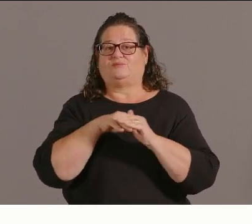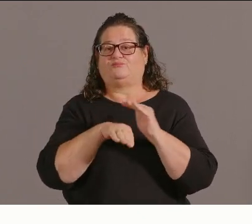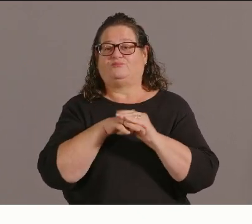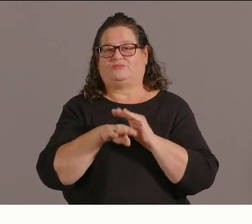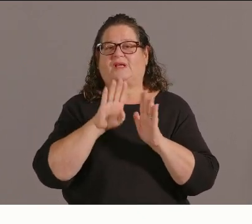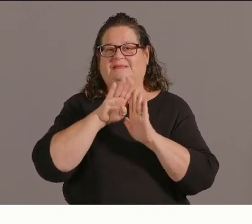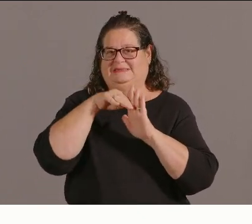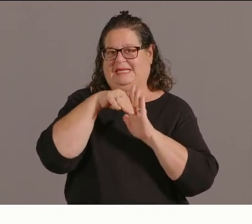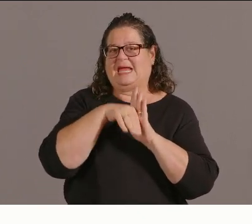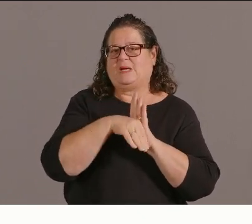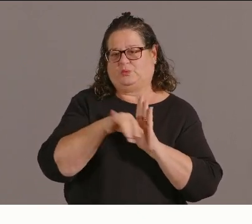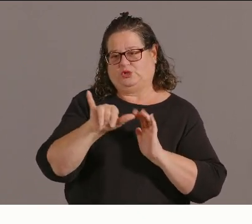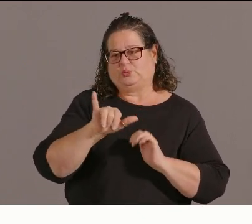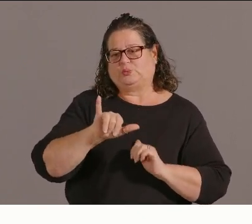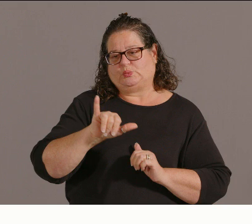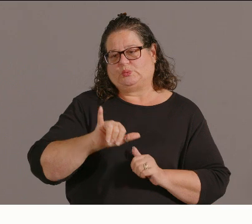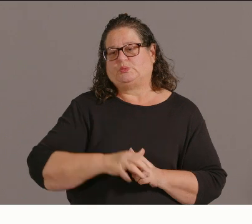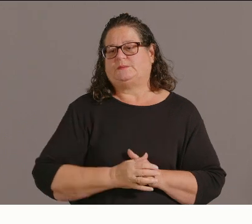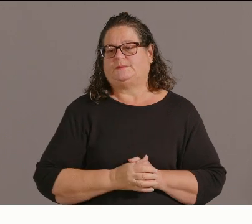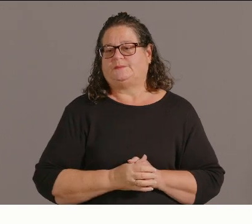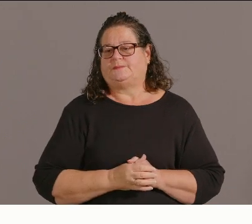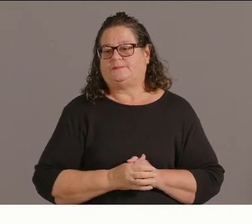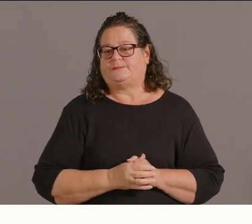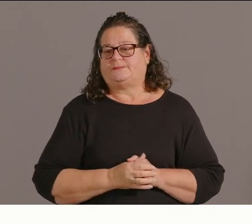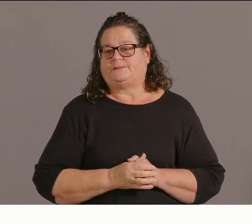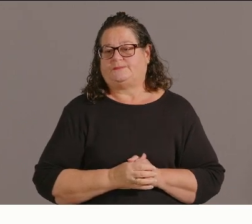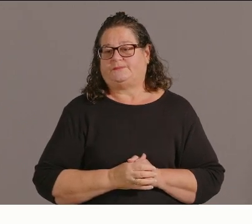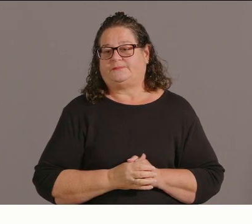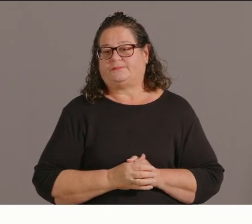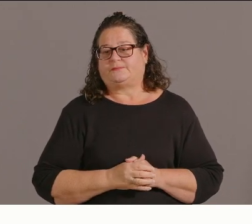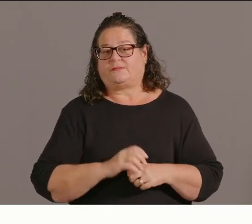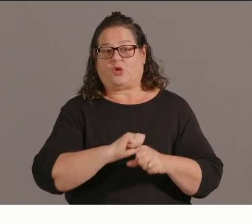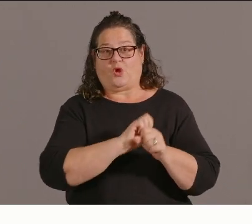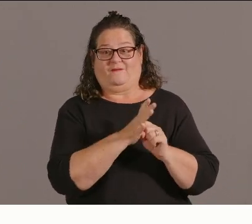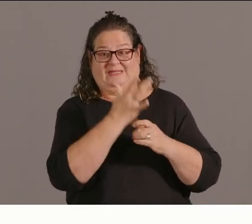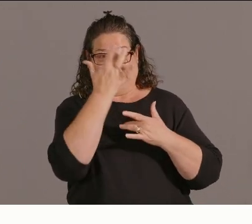COVID-like illness metric that we measure.